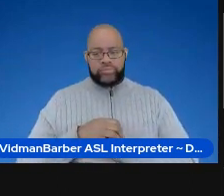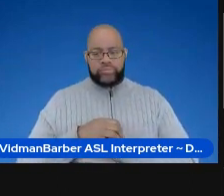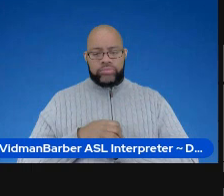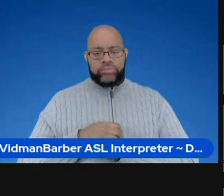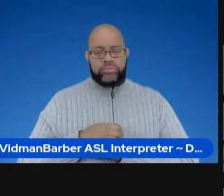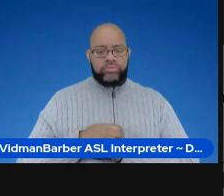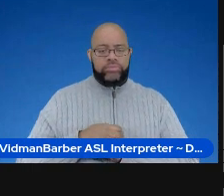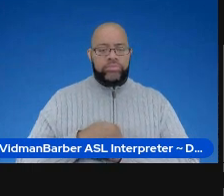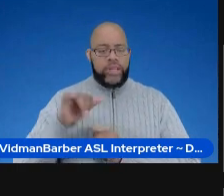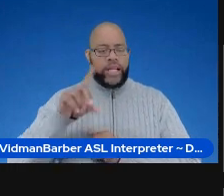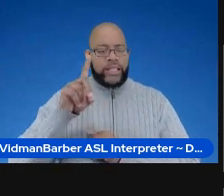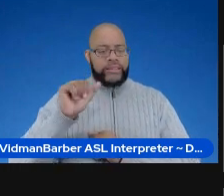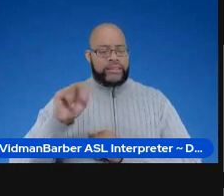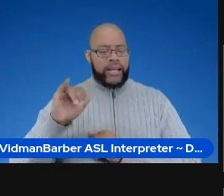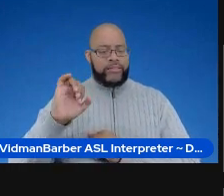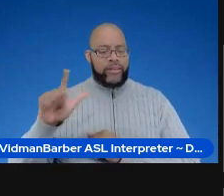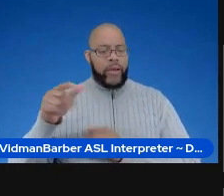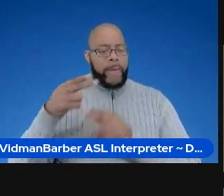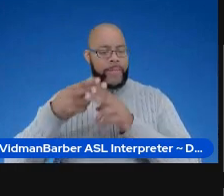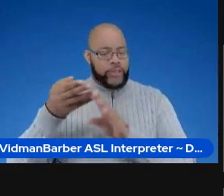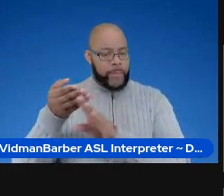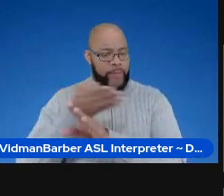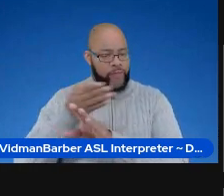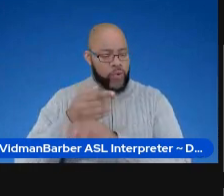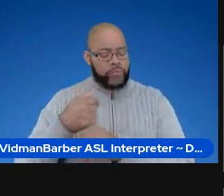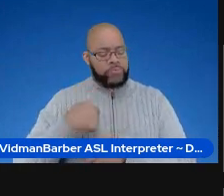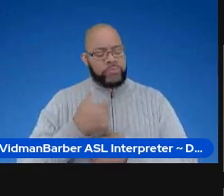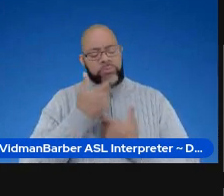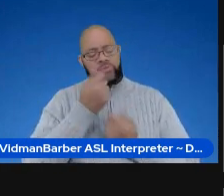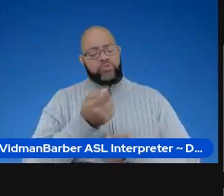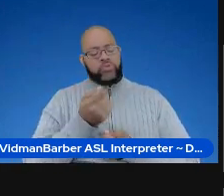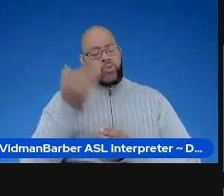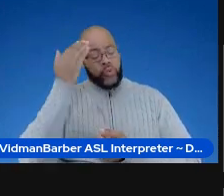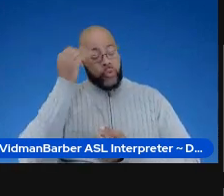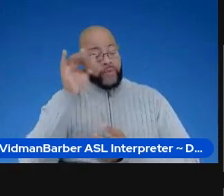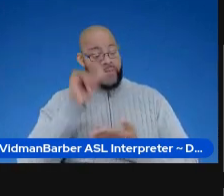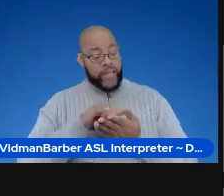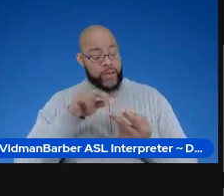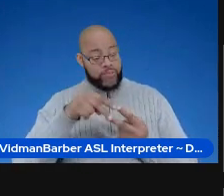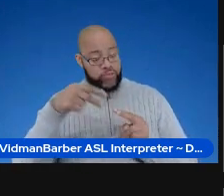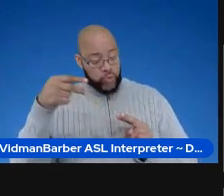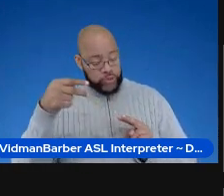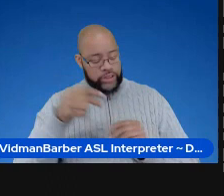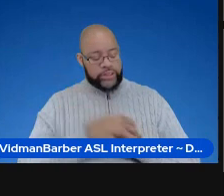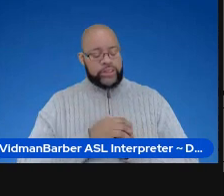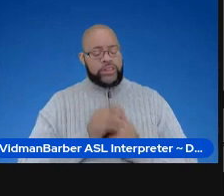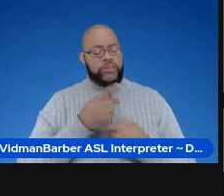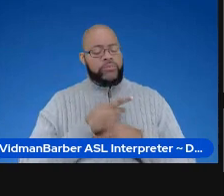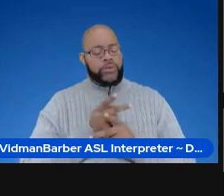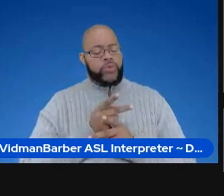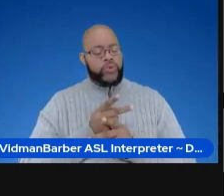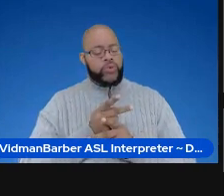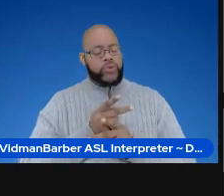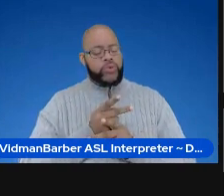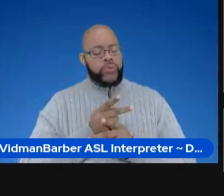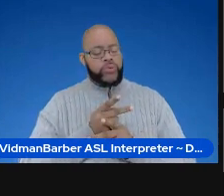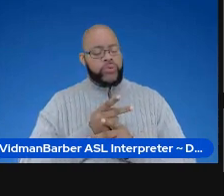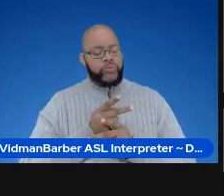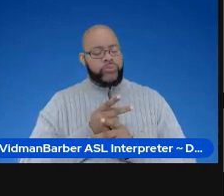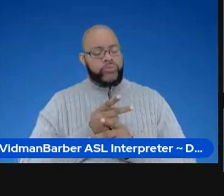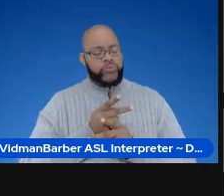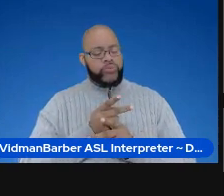Daniel mentioned earlier. So I was interested in knowing whether these proteins produced by that